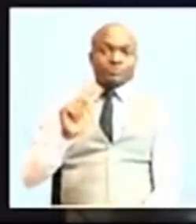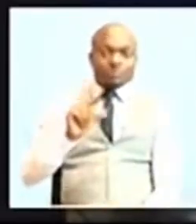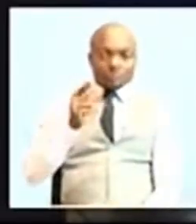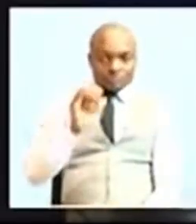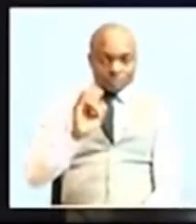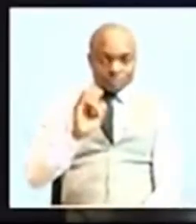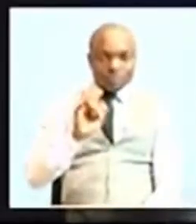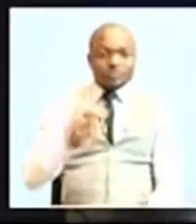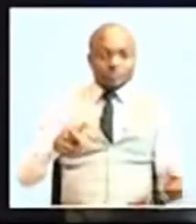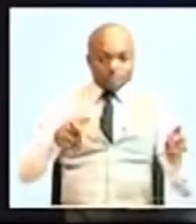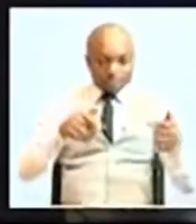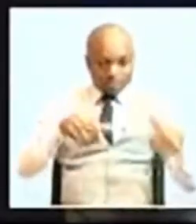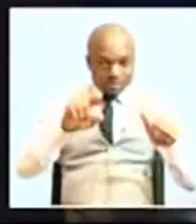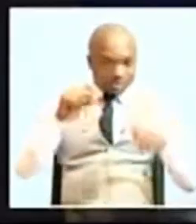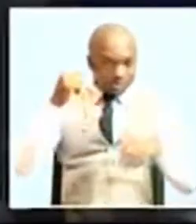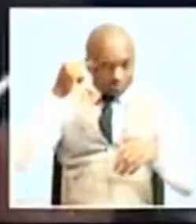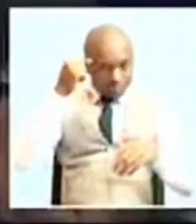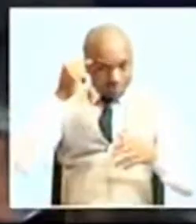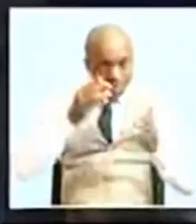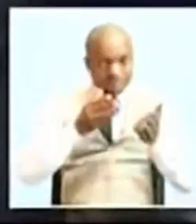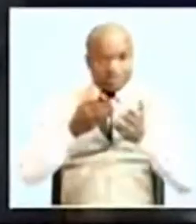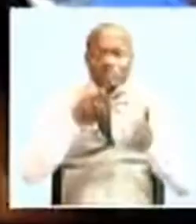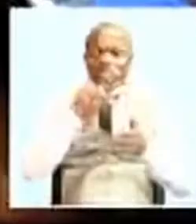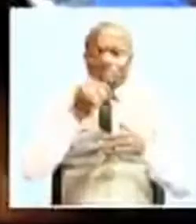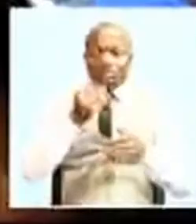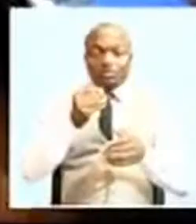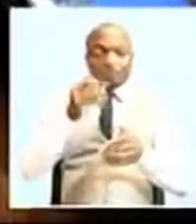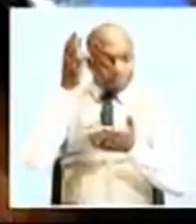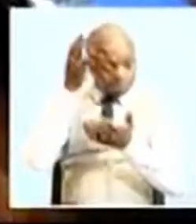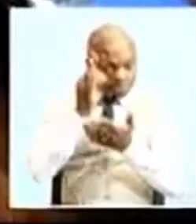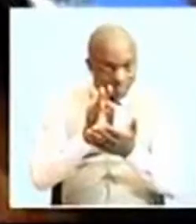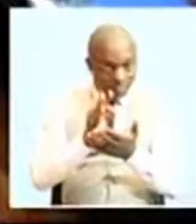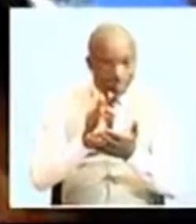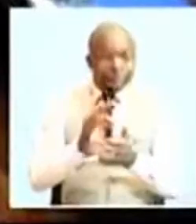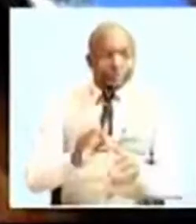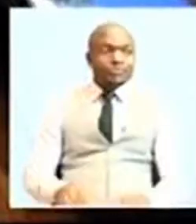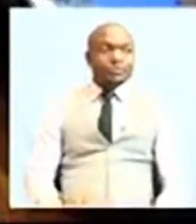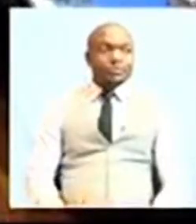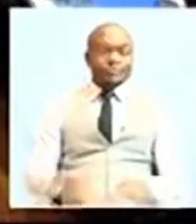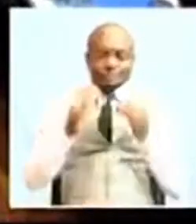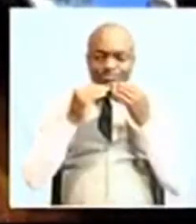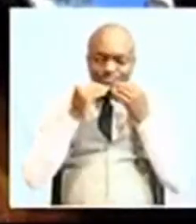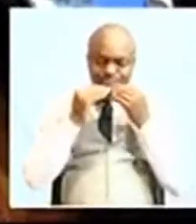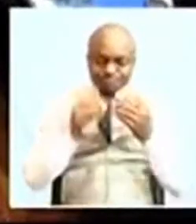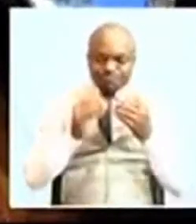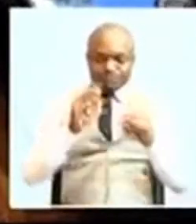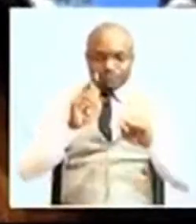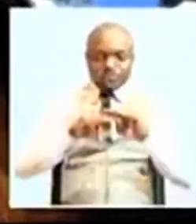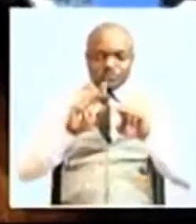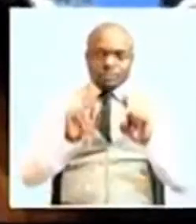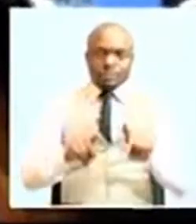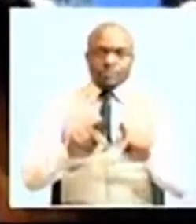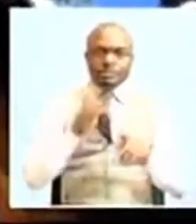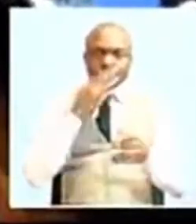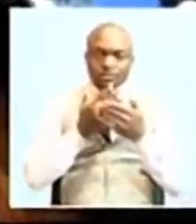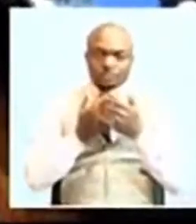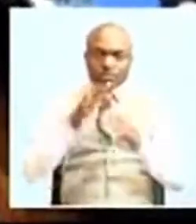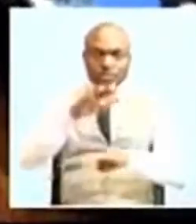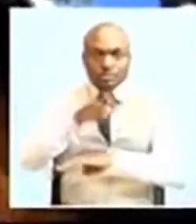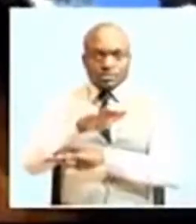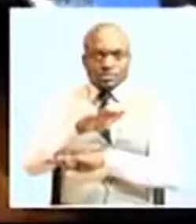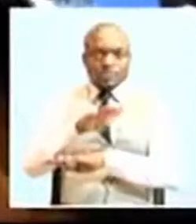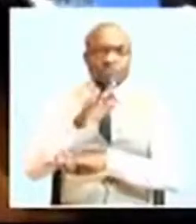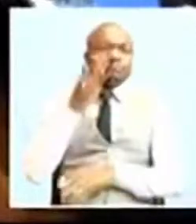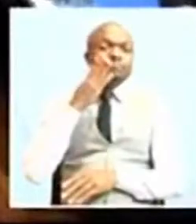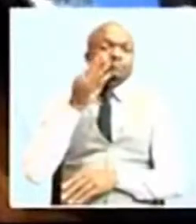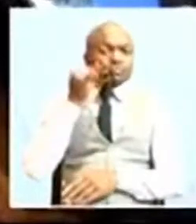Service Commission. Thank you so much. Thank you. Secretariat. Thank you, Chair, and good evening. Emmanuel Walia from